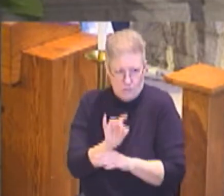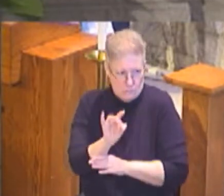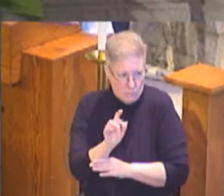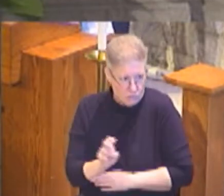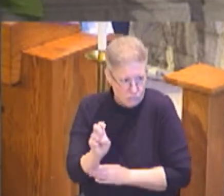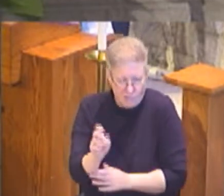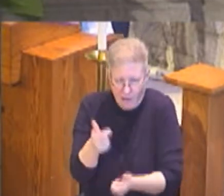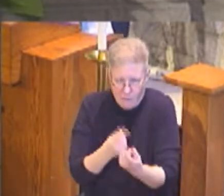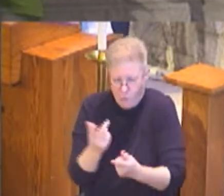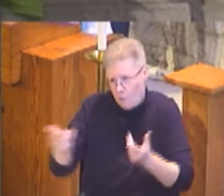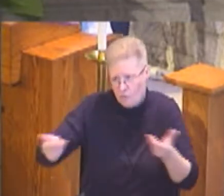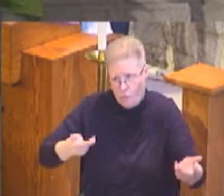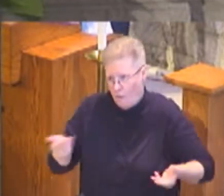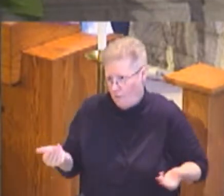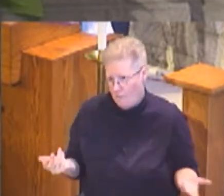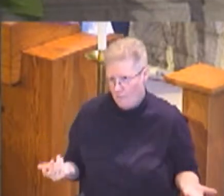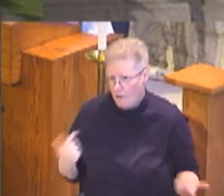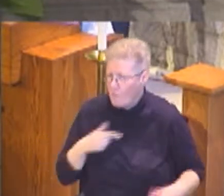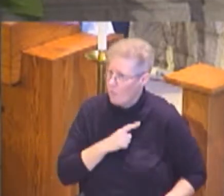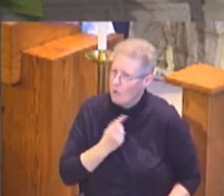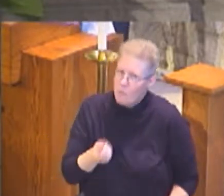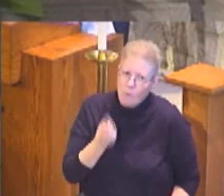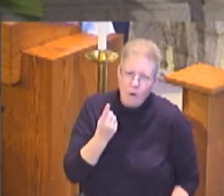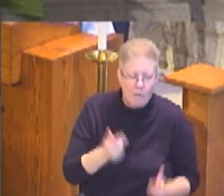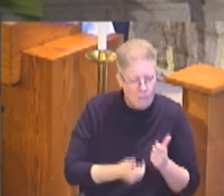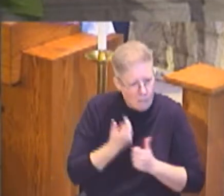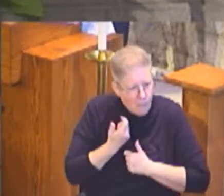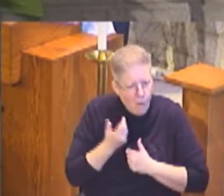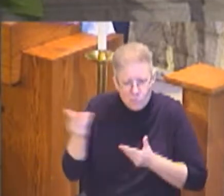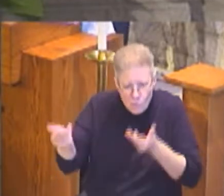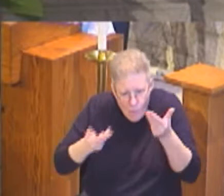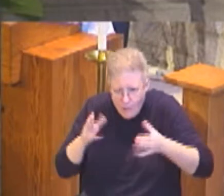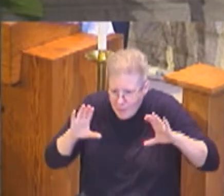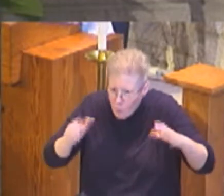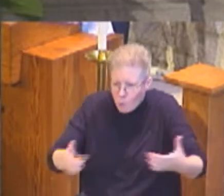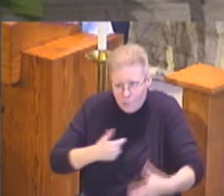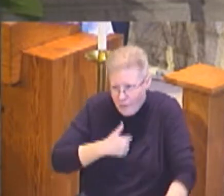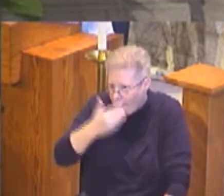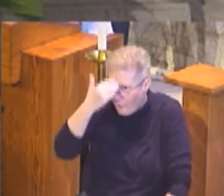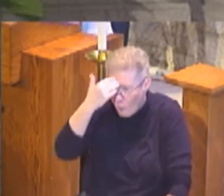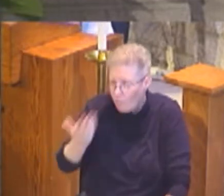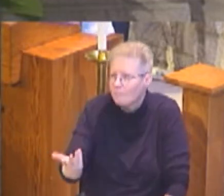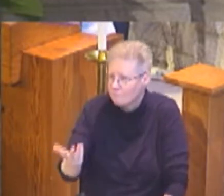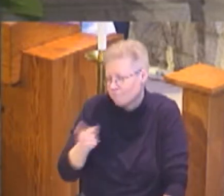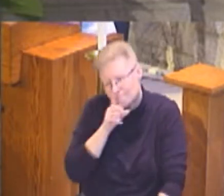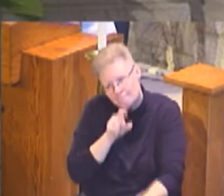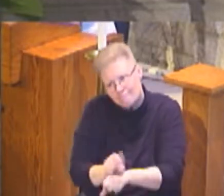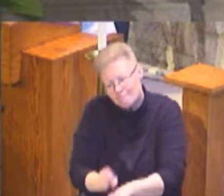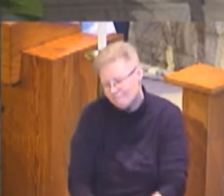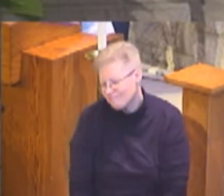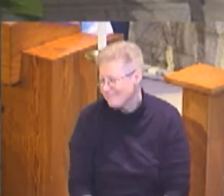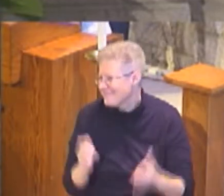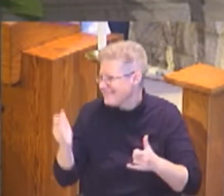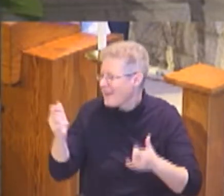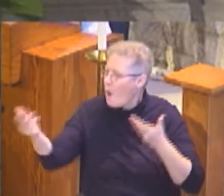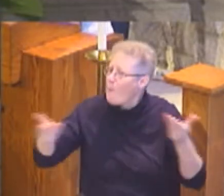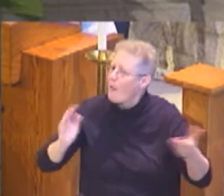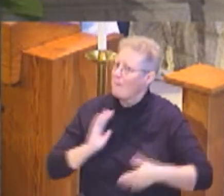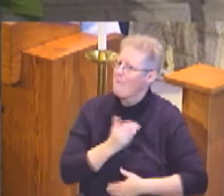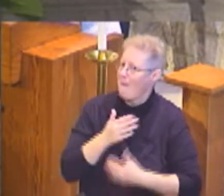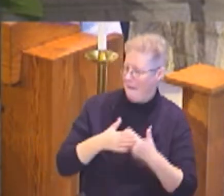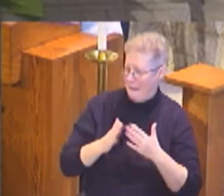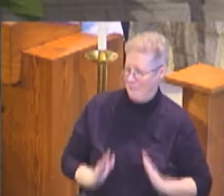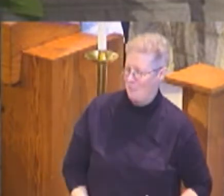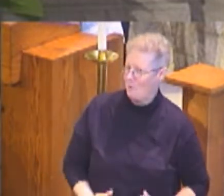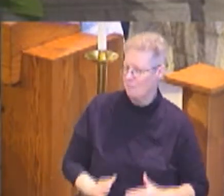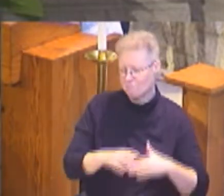here. We are one of the most welcoming groups I know. It's true. Okay, so let's greet our neighbors. Greet